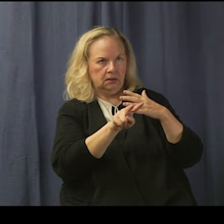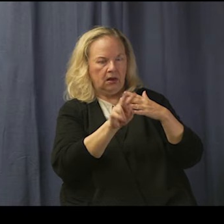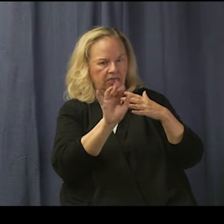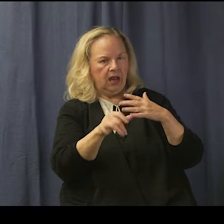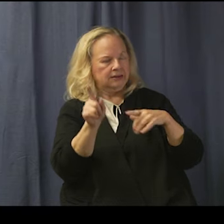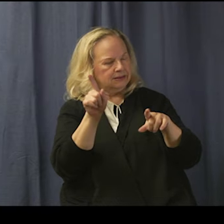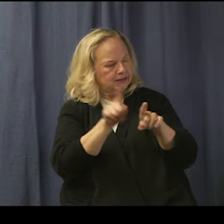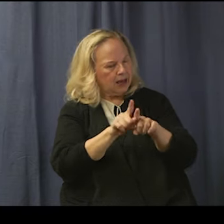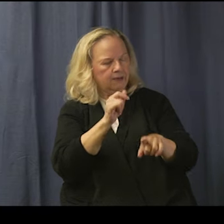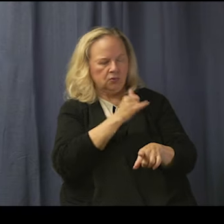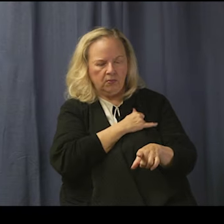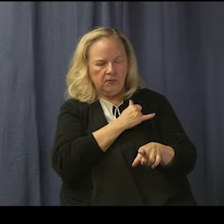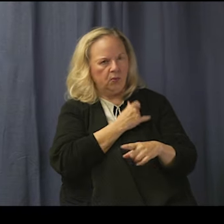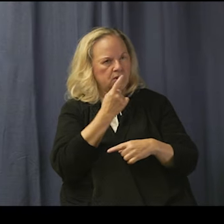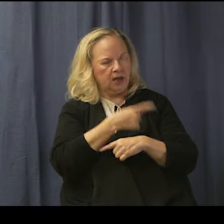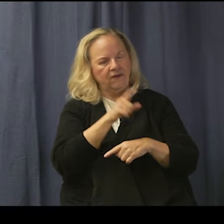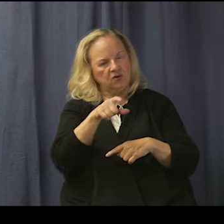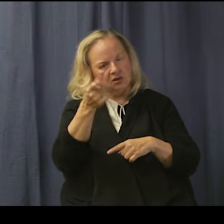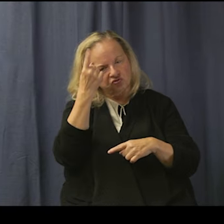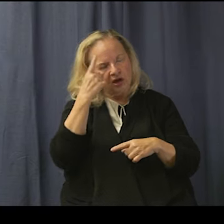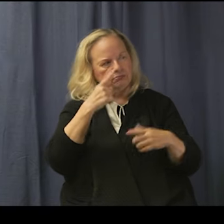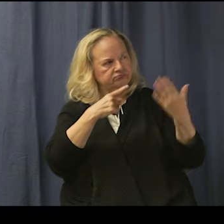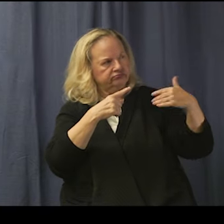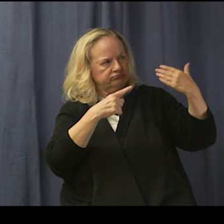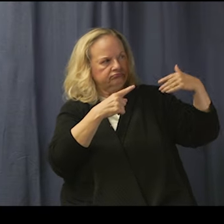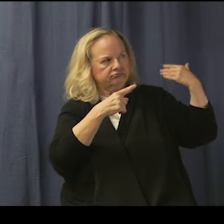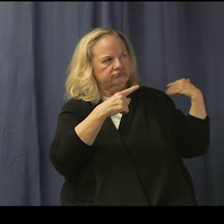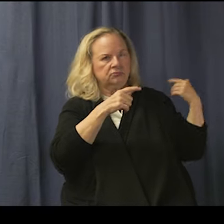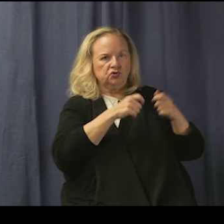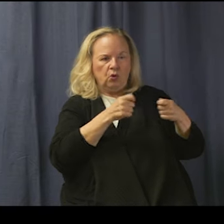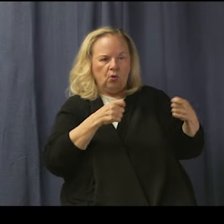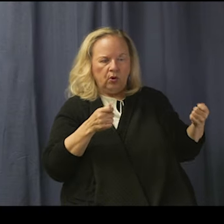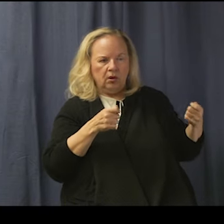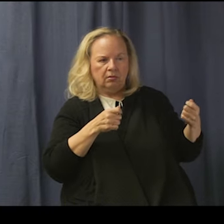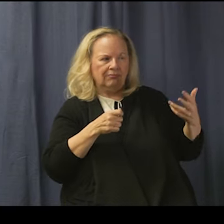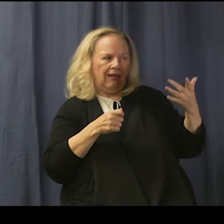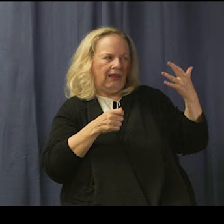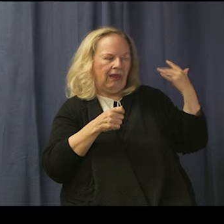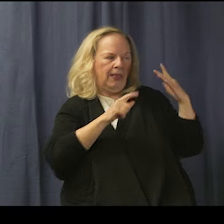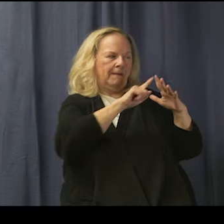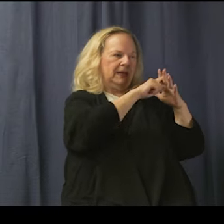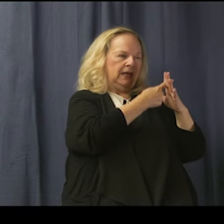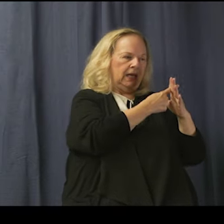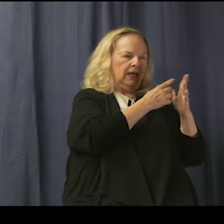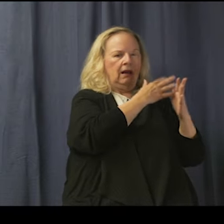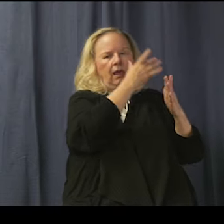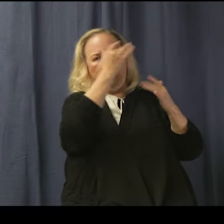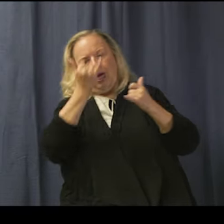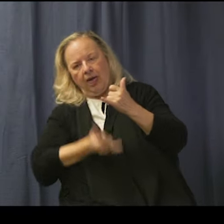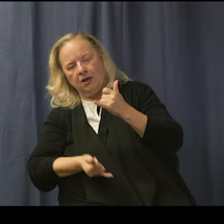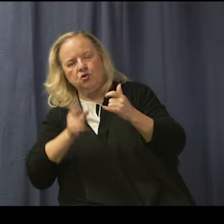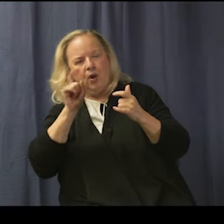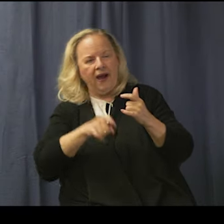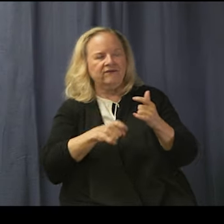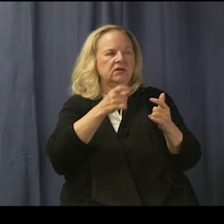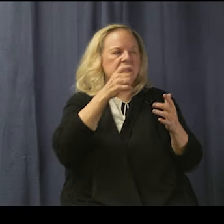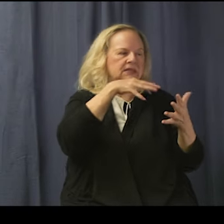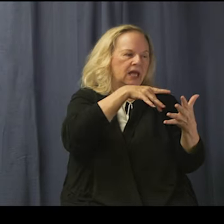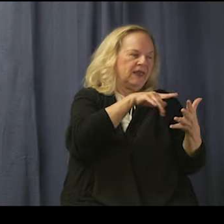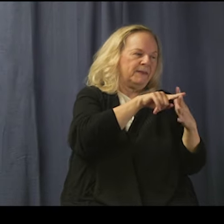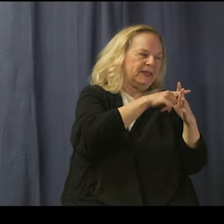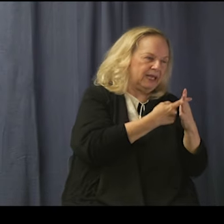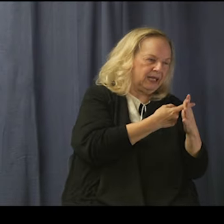You have to understand the Torah. God says in Isaiah 25, 1, he declared the end from the beginning. So you've got to study the beginning to know what's going to happen